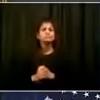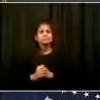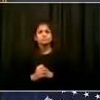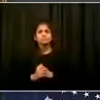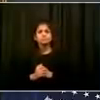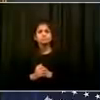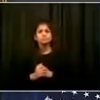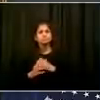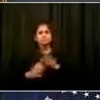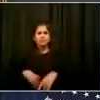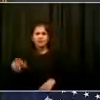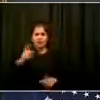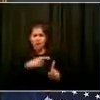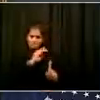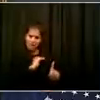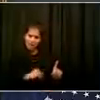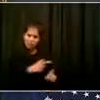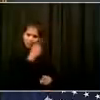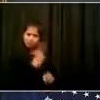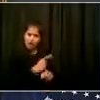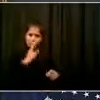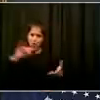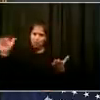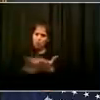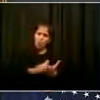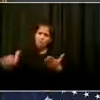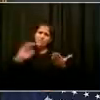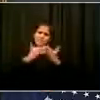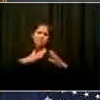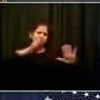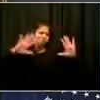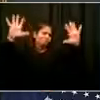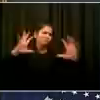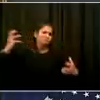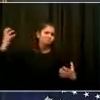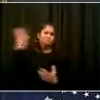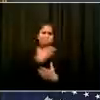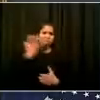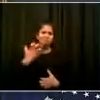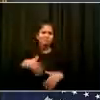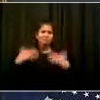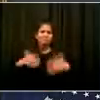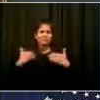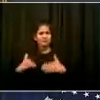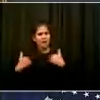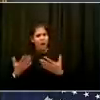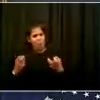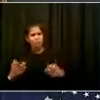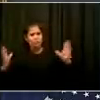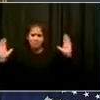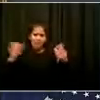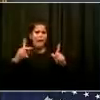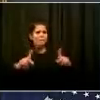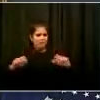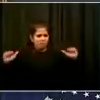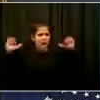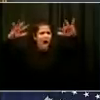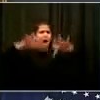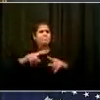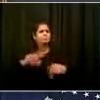and who contributes to our greatness and who gets recognized and who doesn't get recognized. If I remember correctly, your family's originally from St.